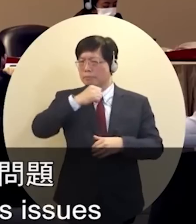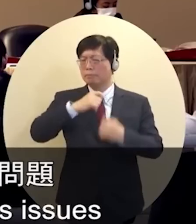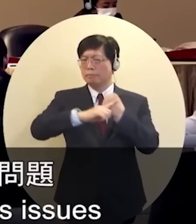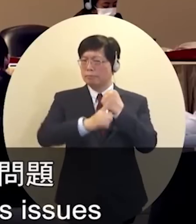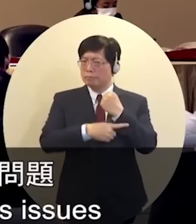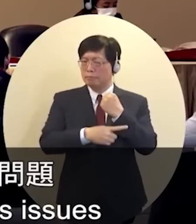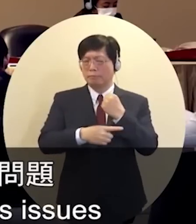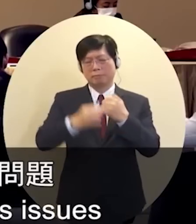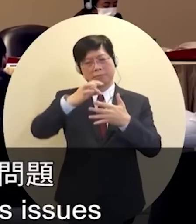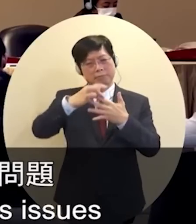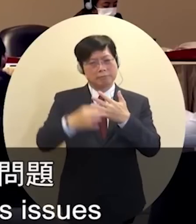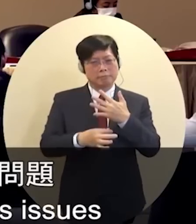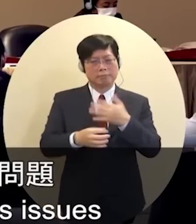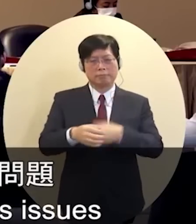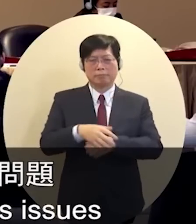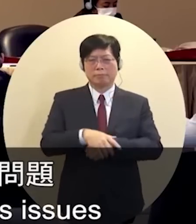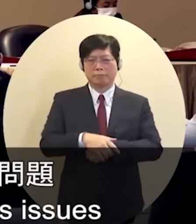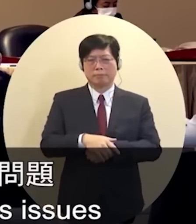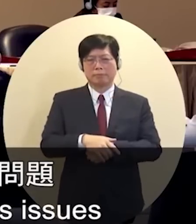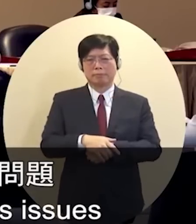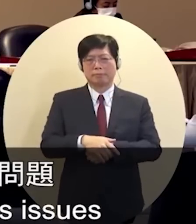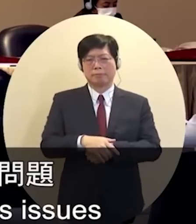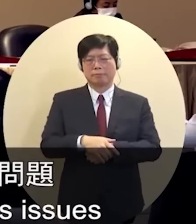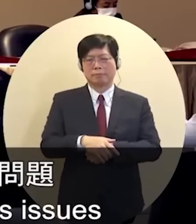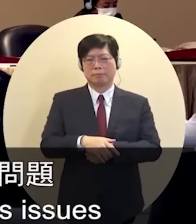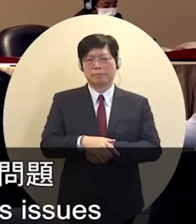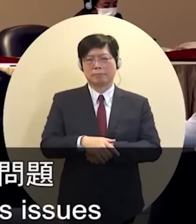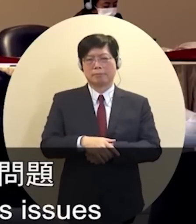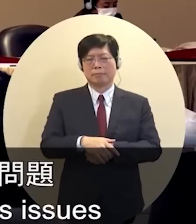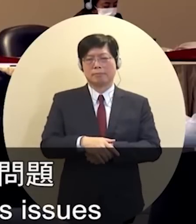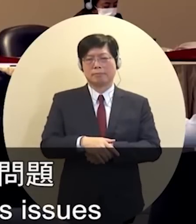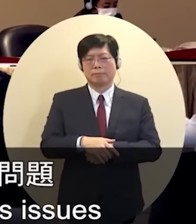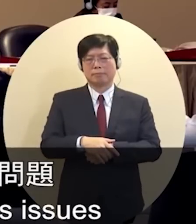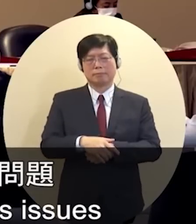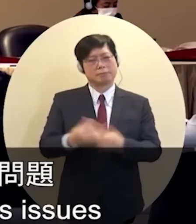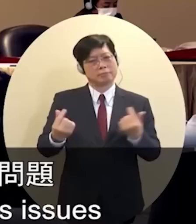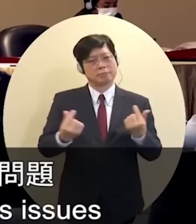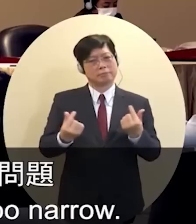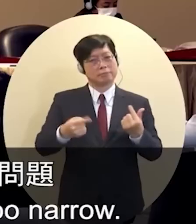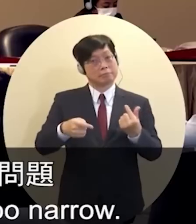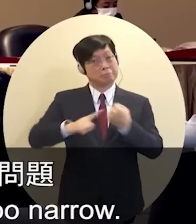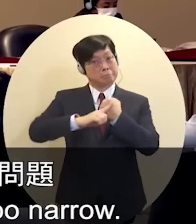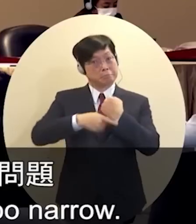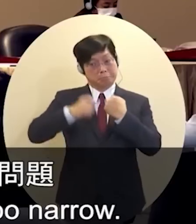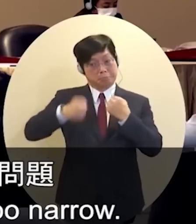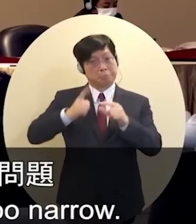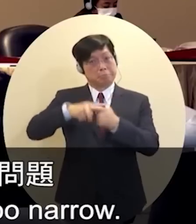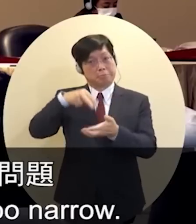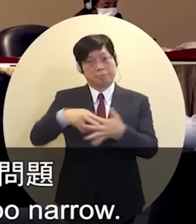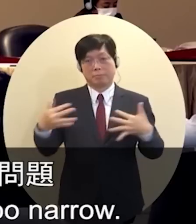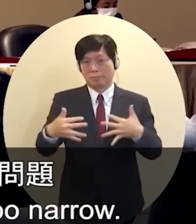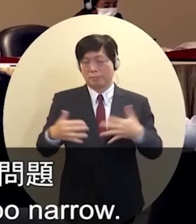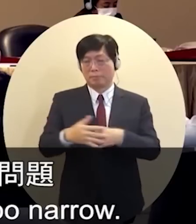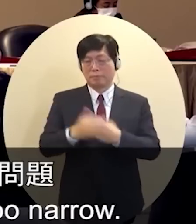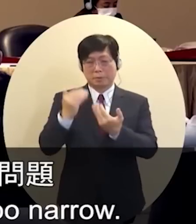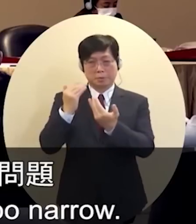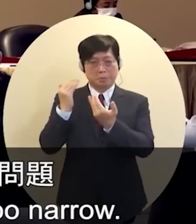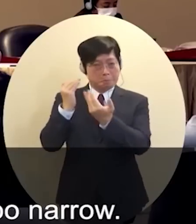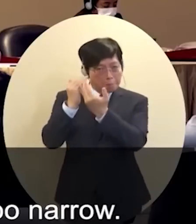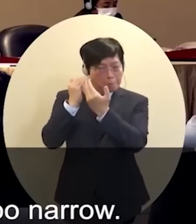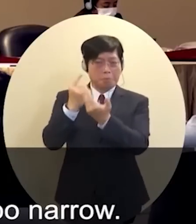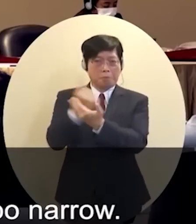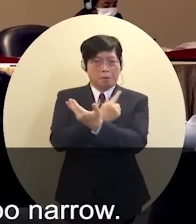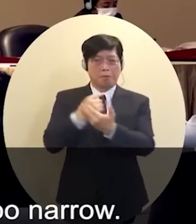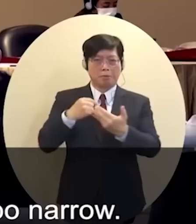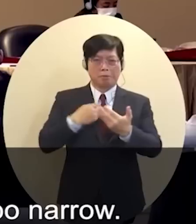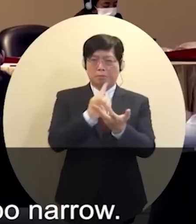where impartiality usually only comes up as issues where the judge has made a